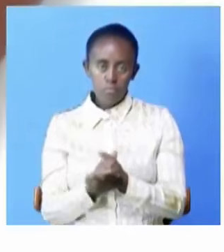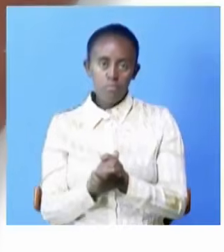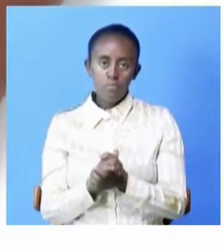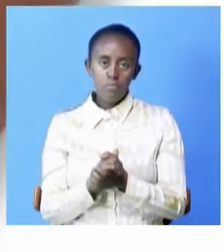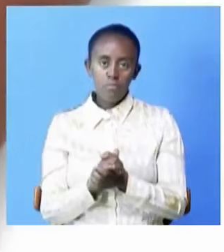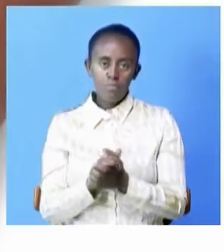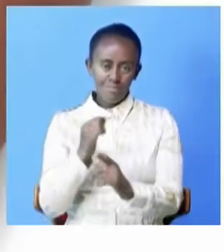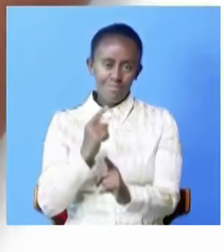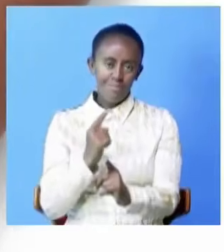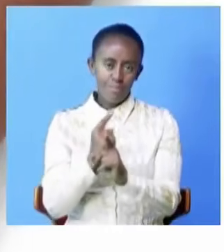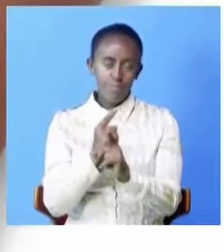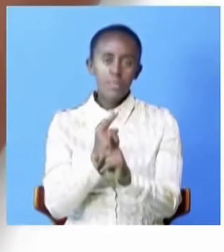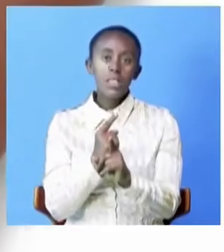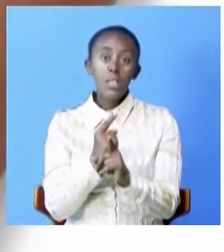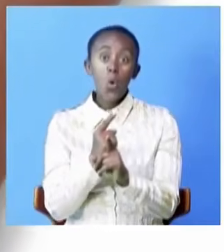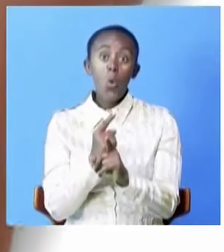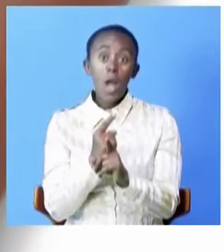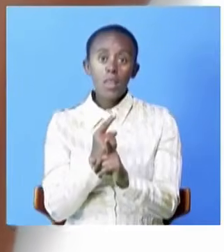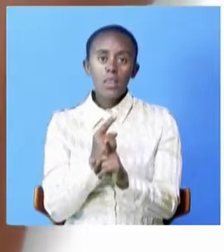with the correct